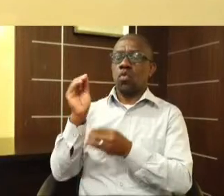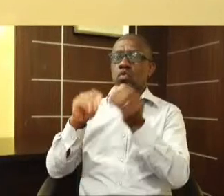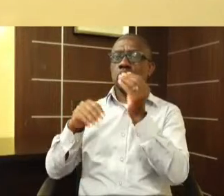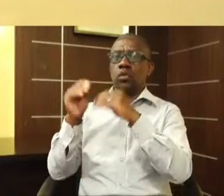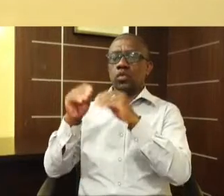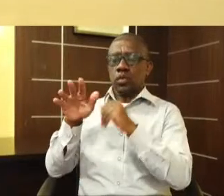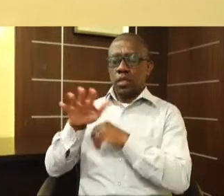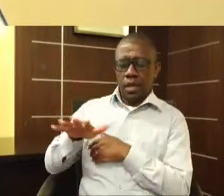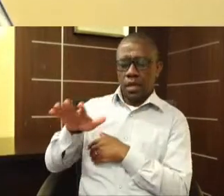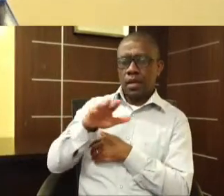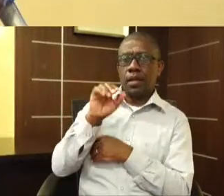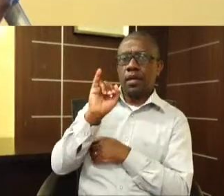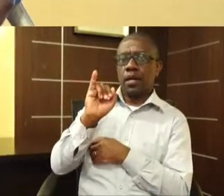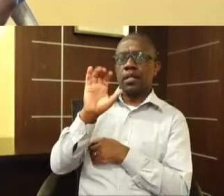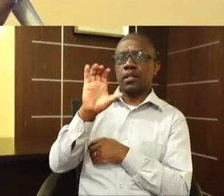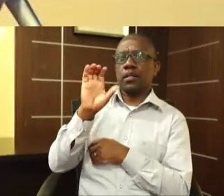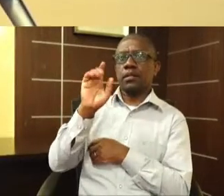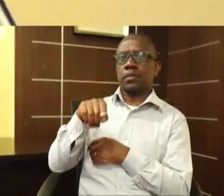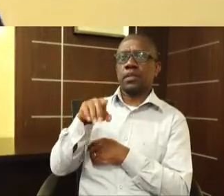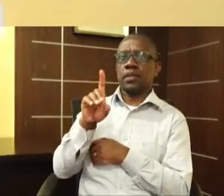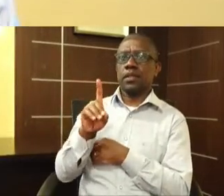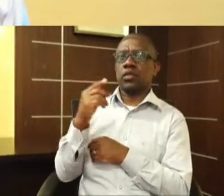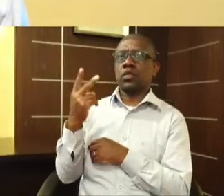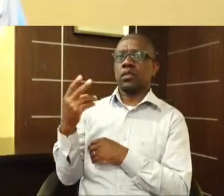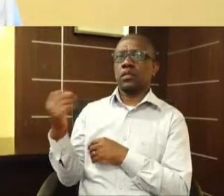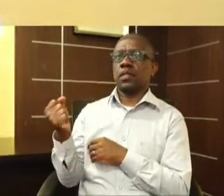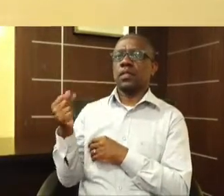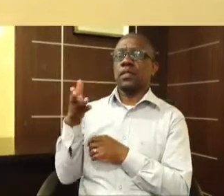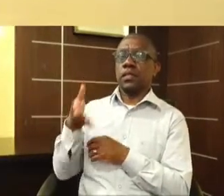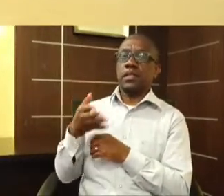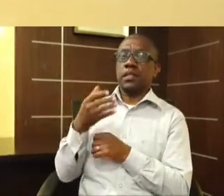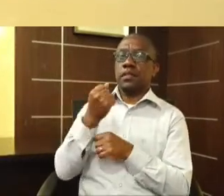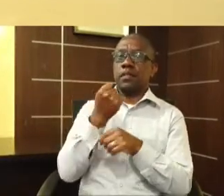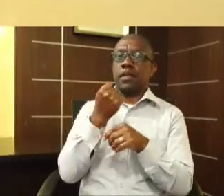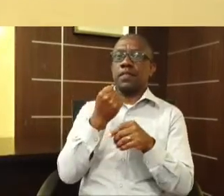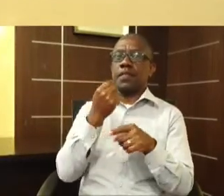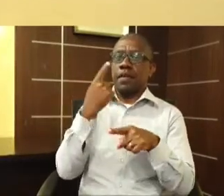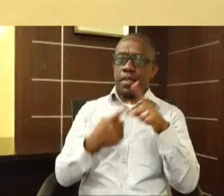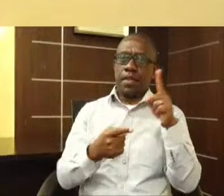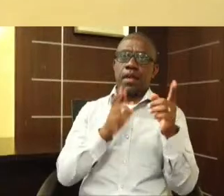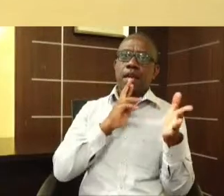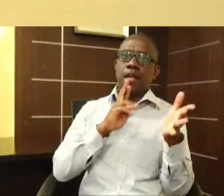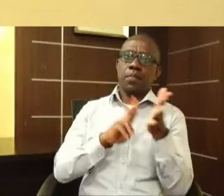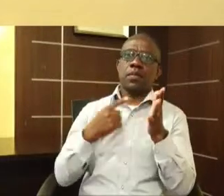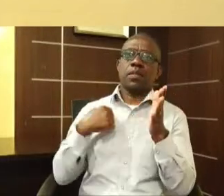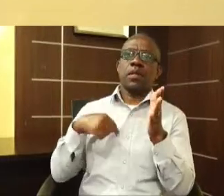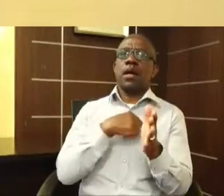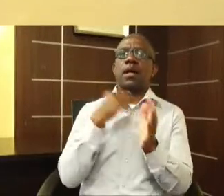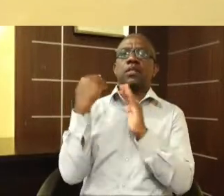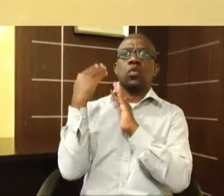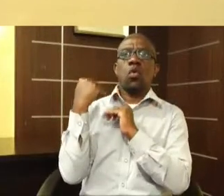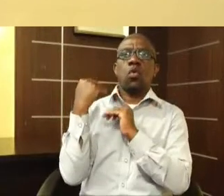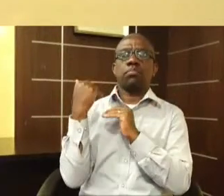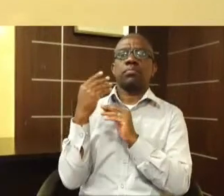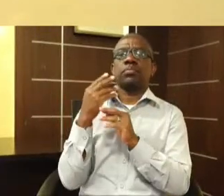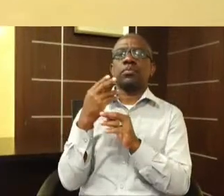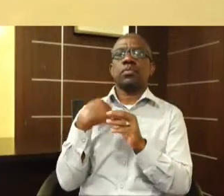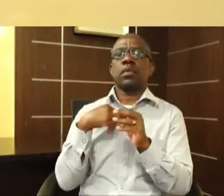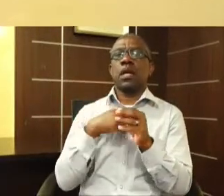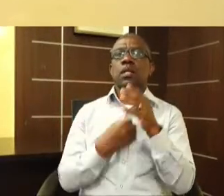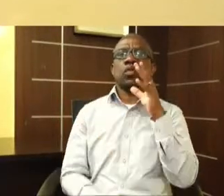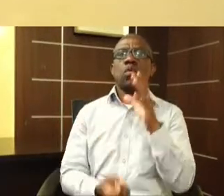ICPD 25. So at least this 5th year report that we hope to launch before the end of this calendar